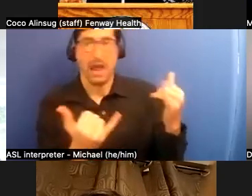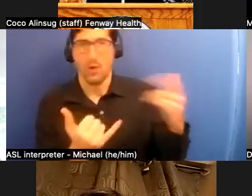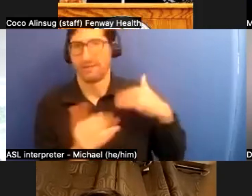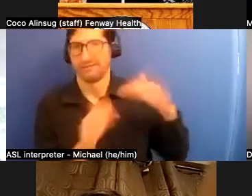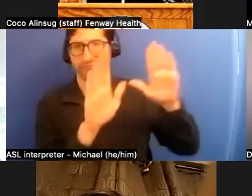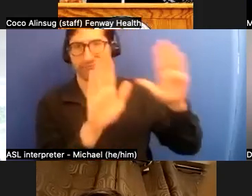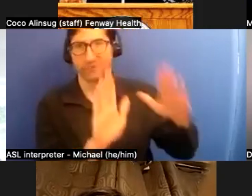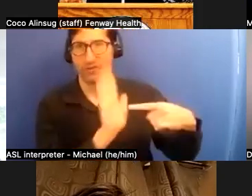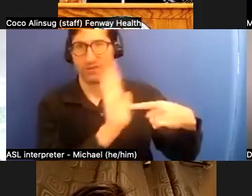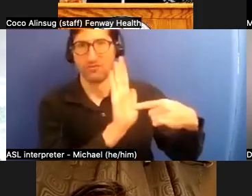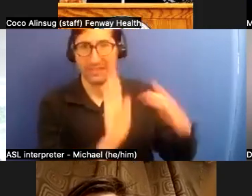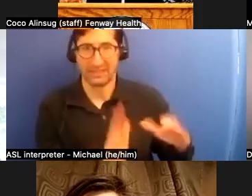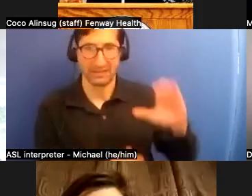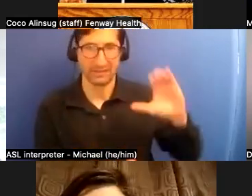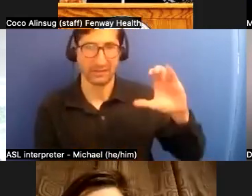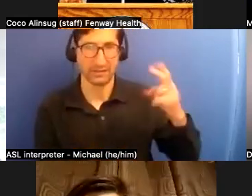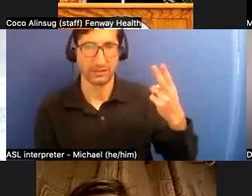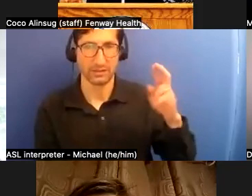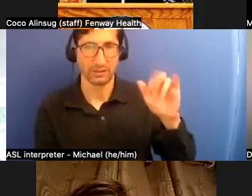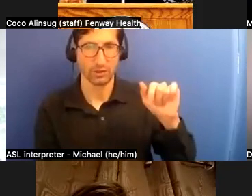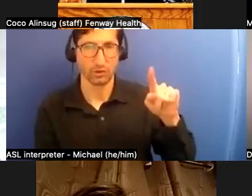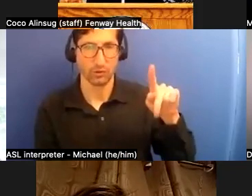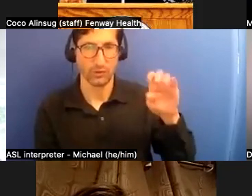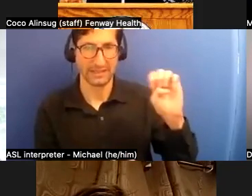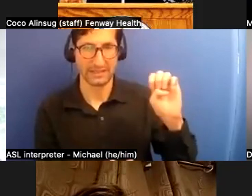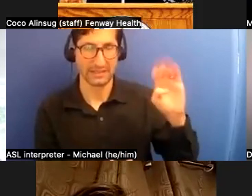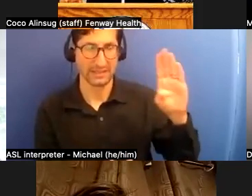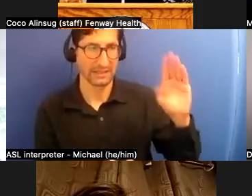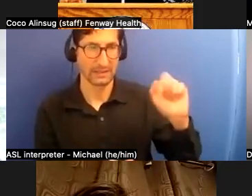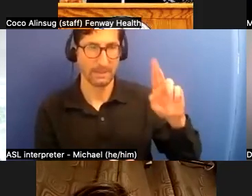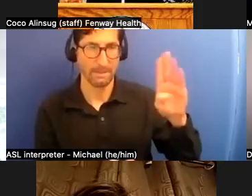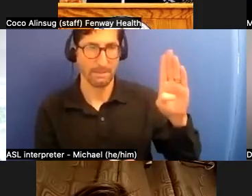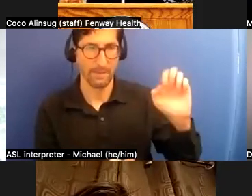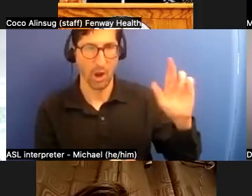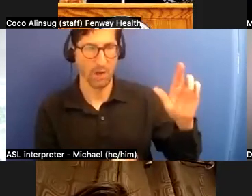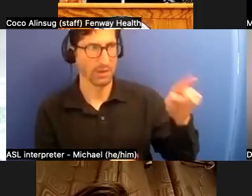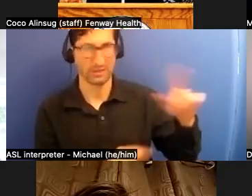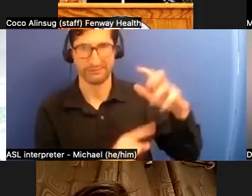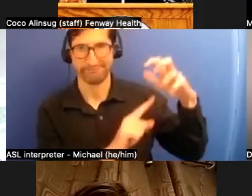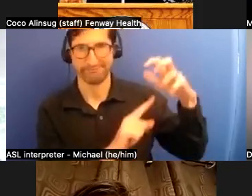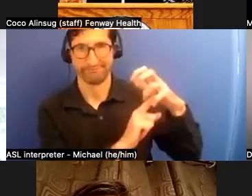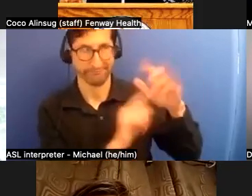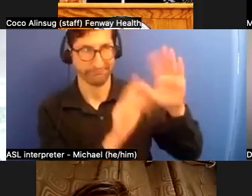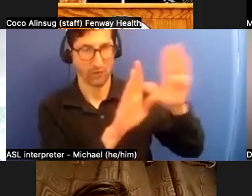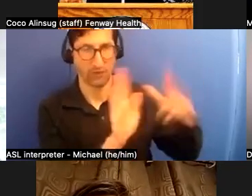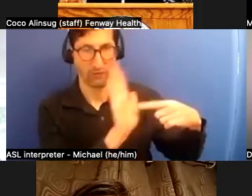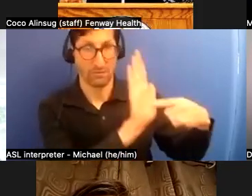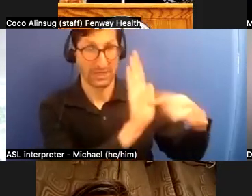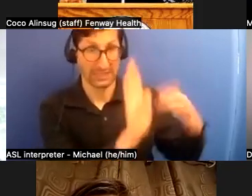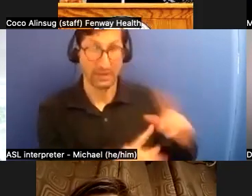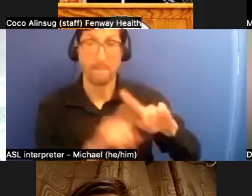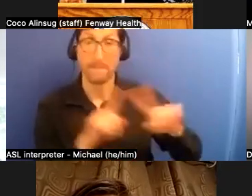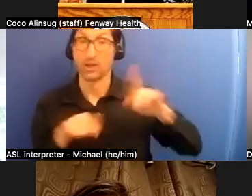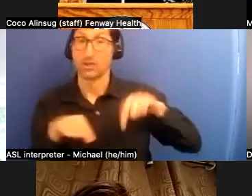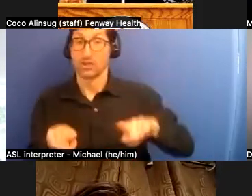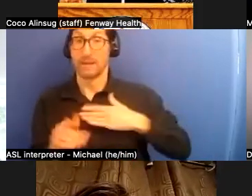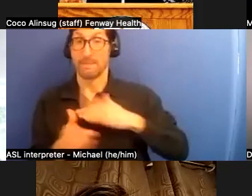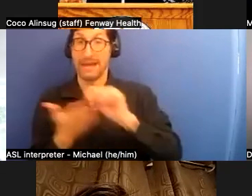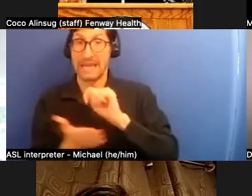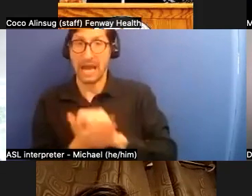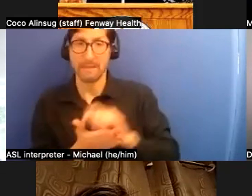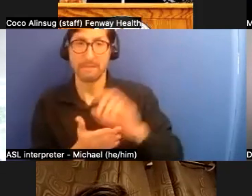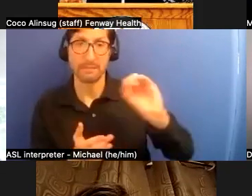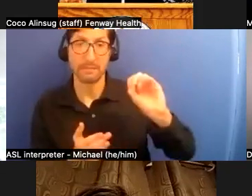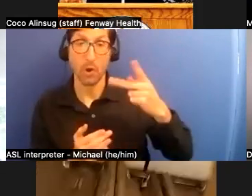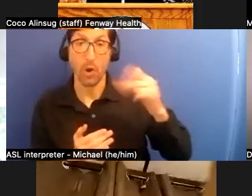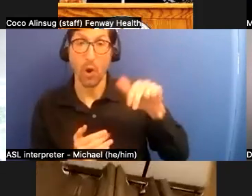Honorable Representative Christine Barber. In that time, there was not yet an opioid crisis. That wasn't a phrase we